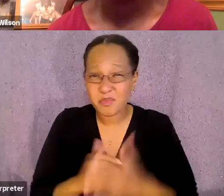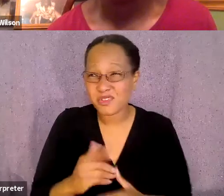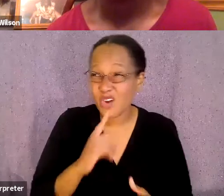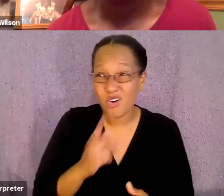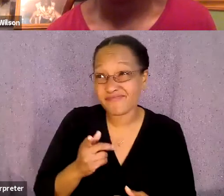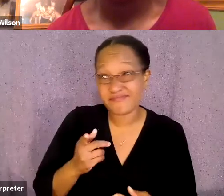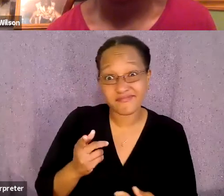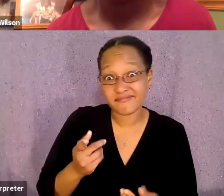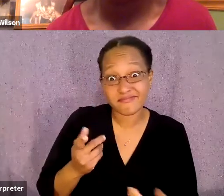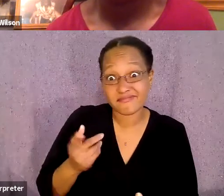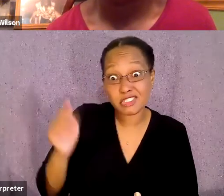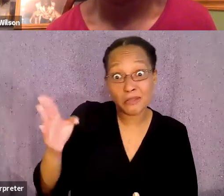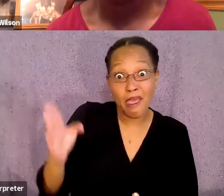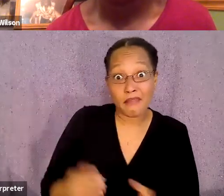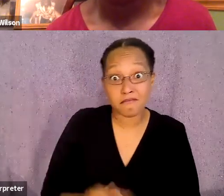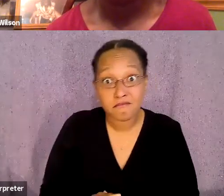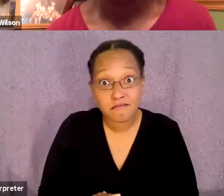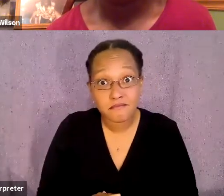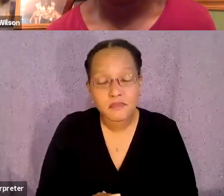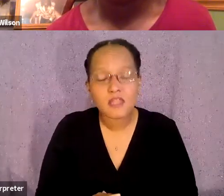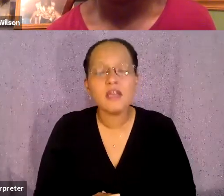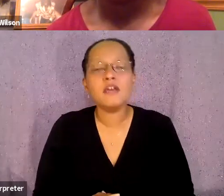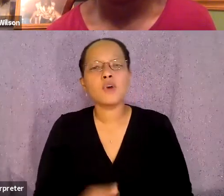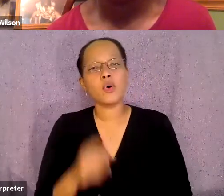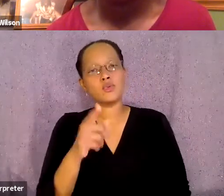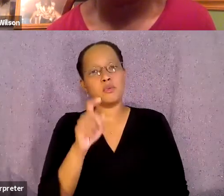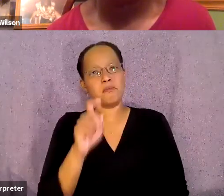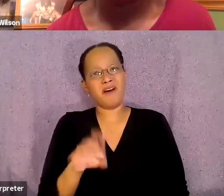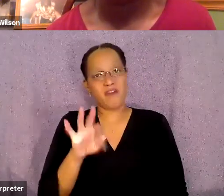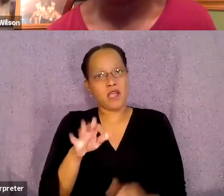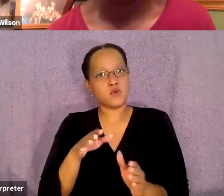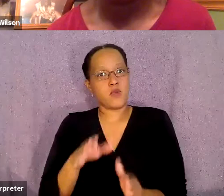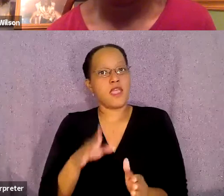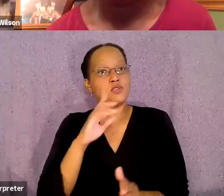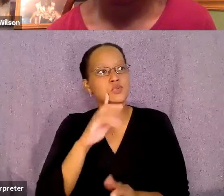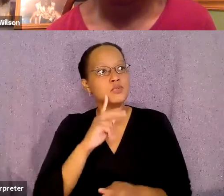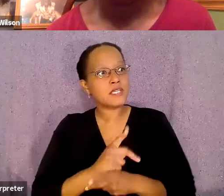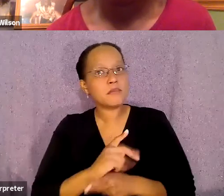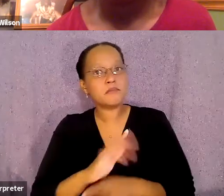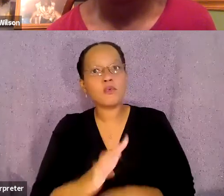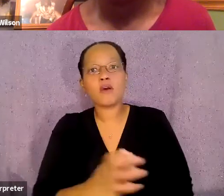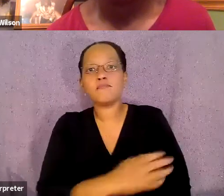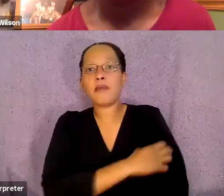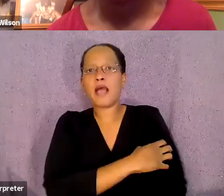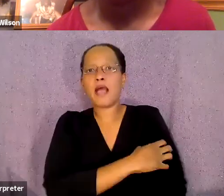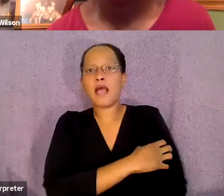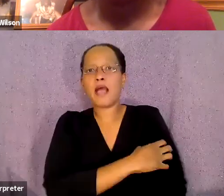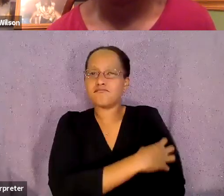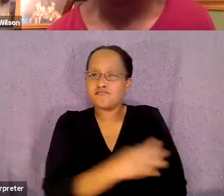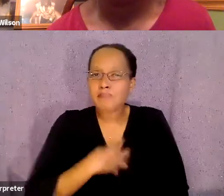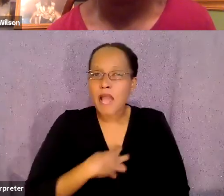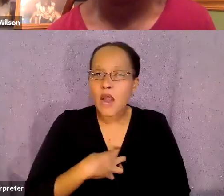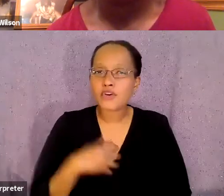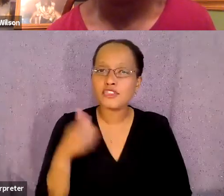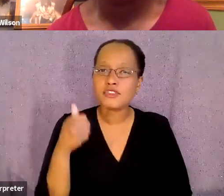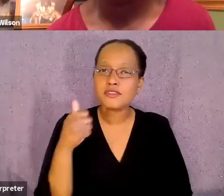their feelings. And, you know, and you finding ways for you to be empowered in who you are in that moment and saying